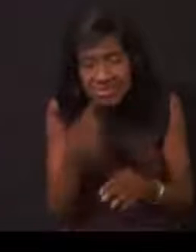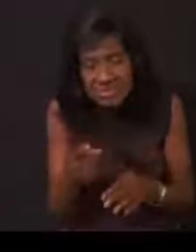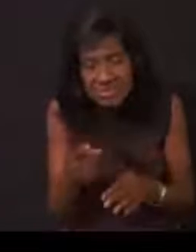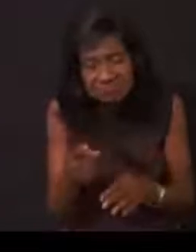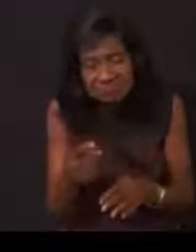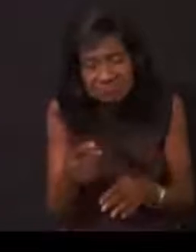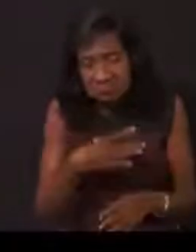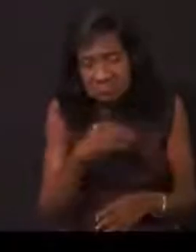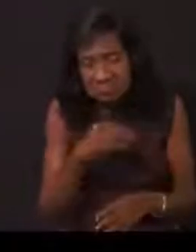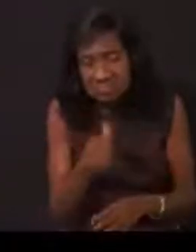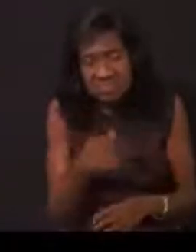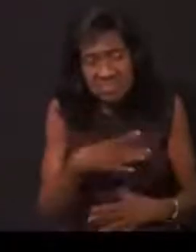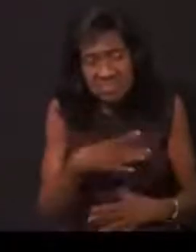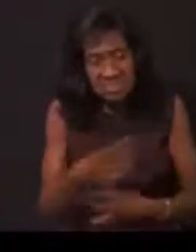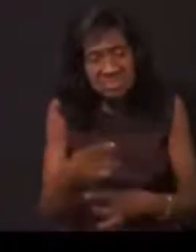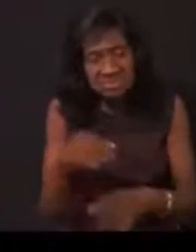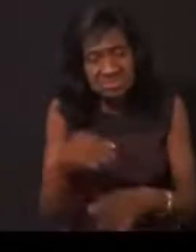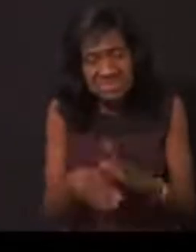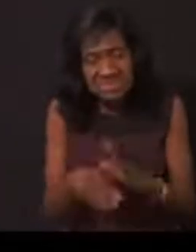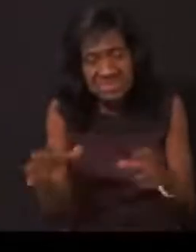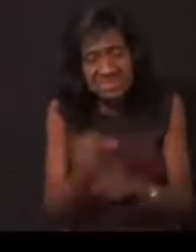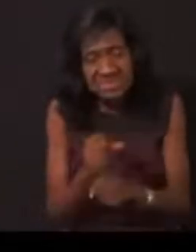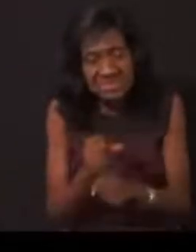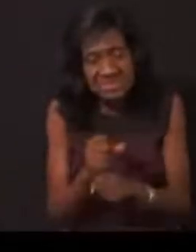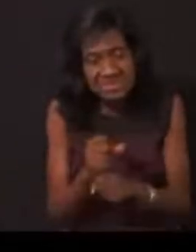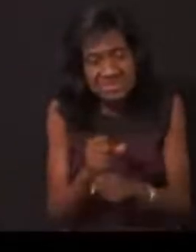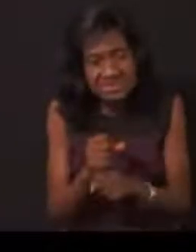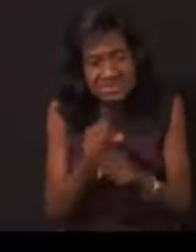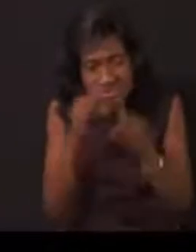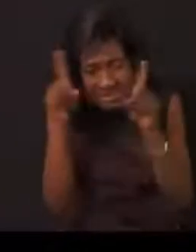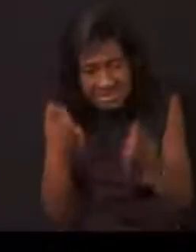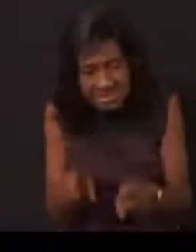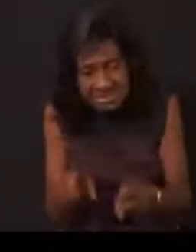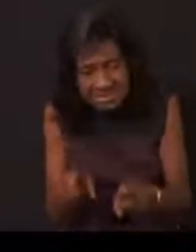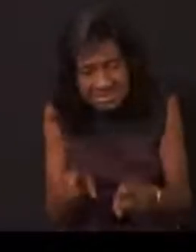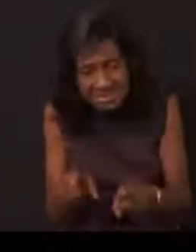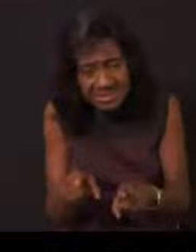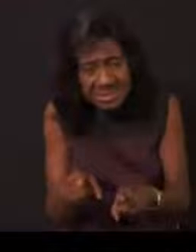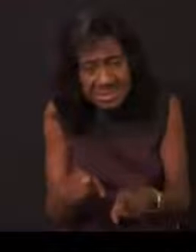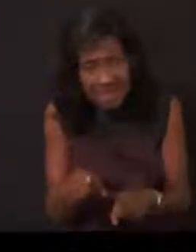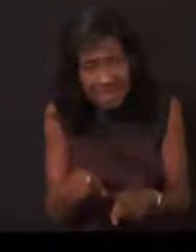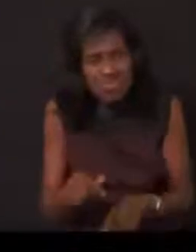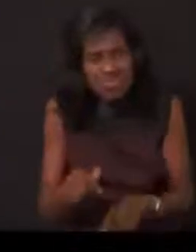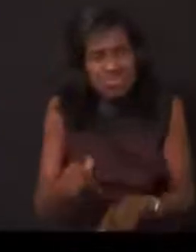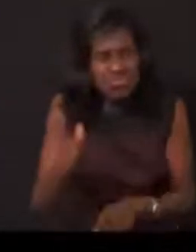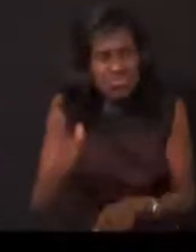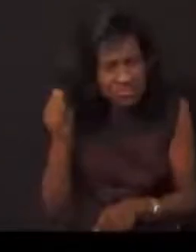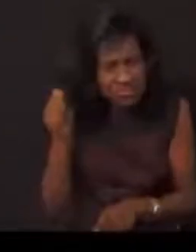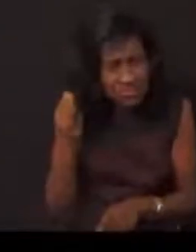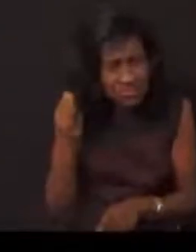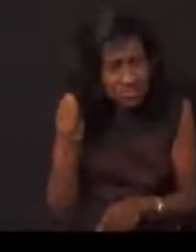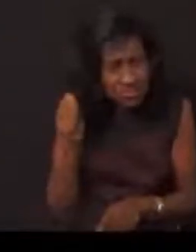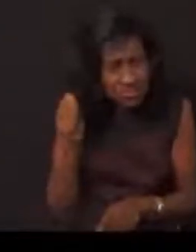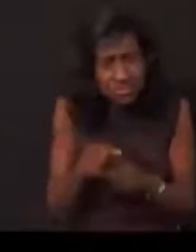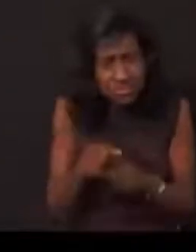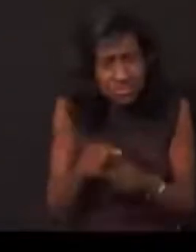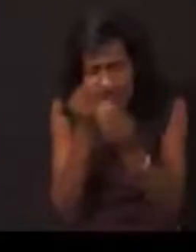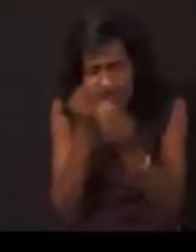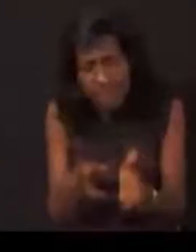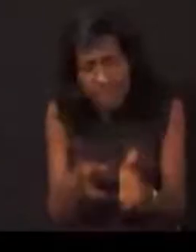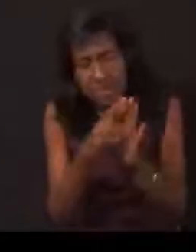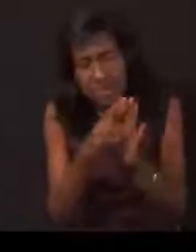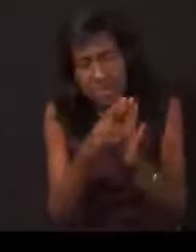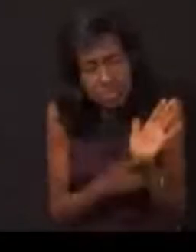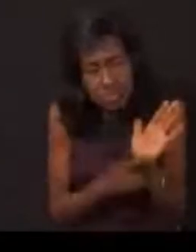getting tested and I'm not going to otherwise comply with the protocols, I don't think that's